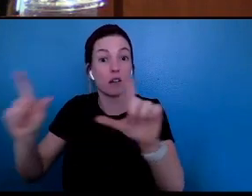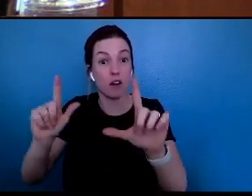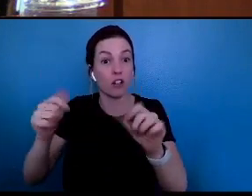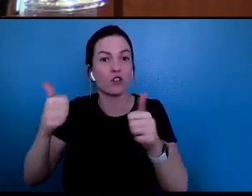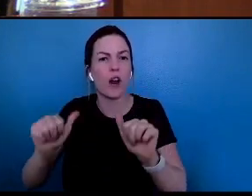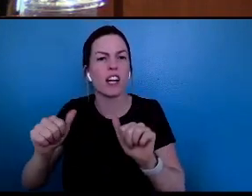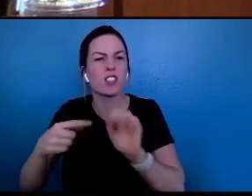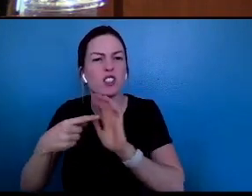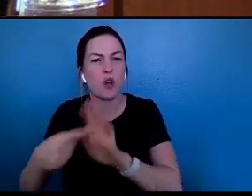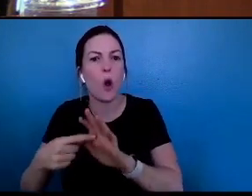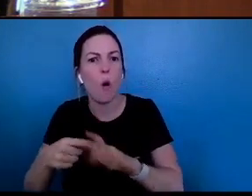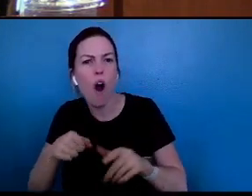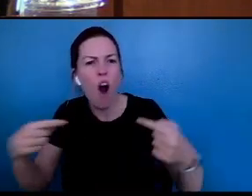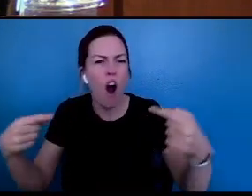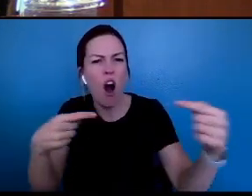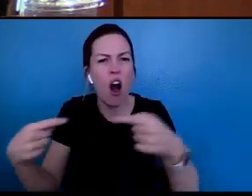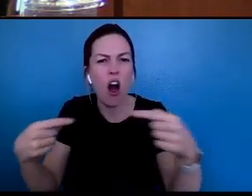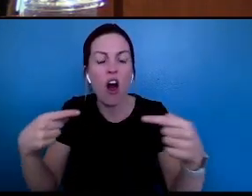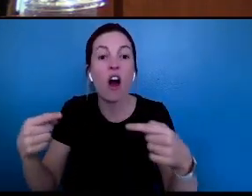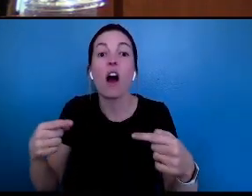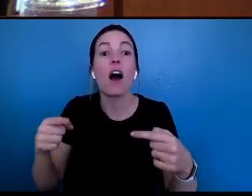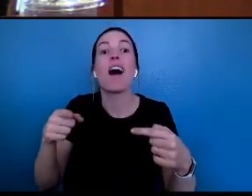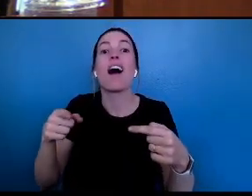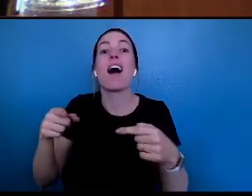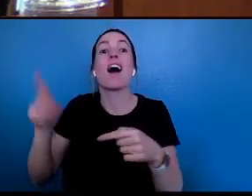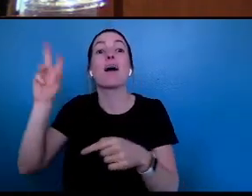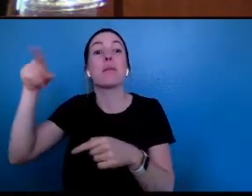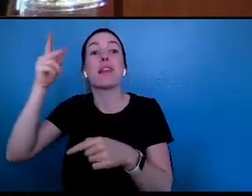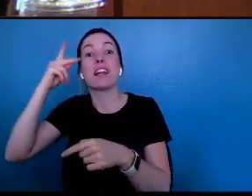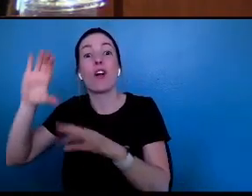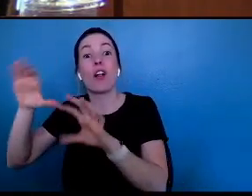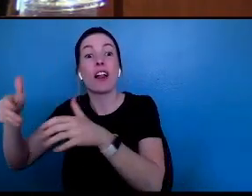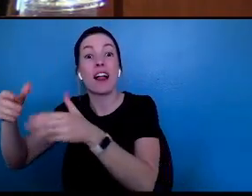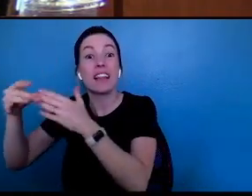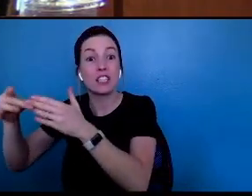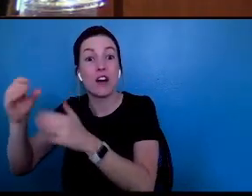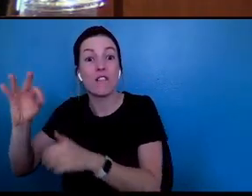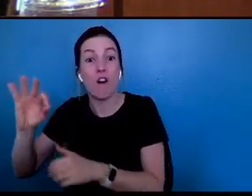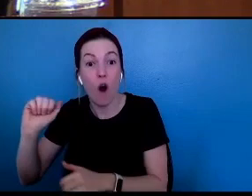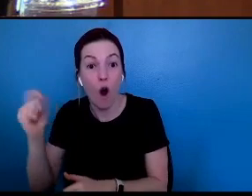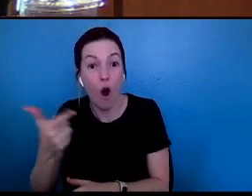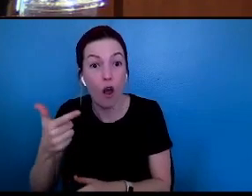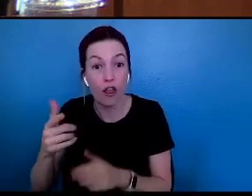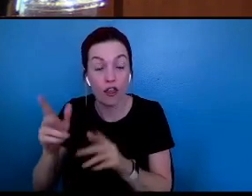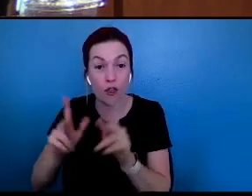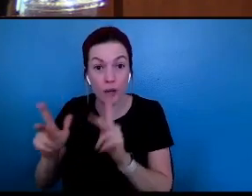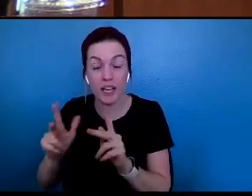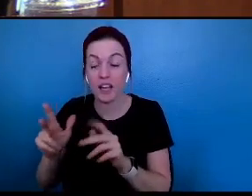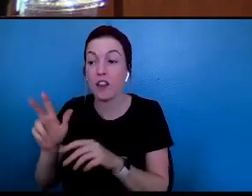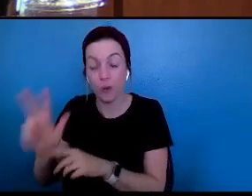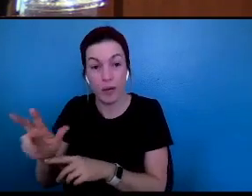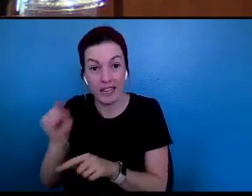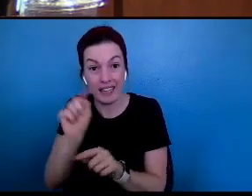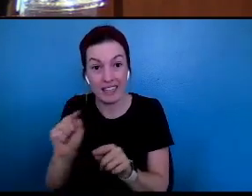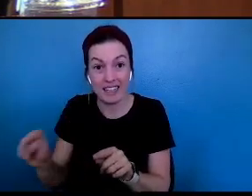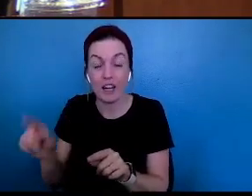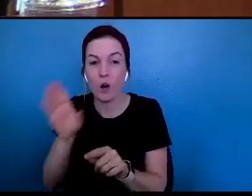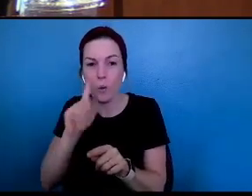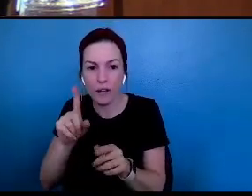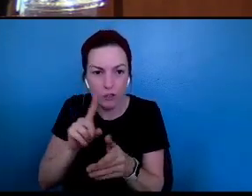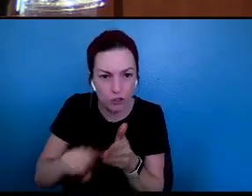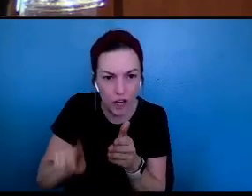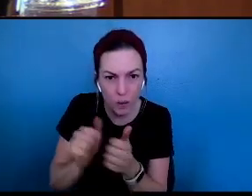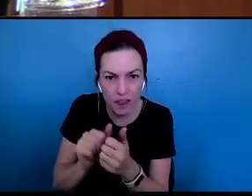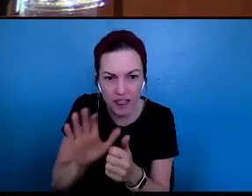people. The party leadership of all 3 major parties checked with their local YouTuber that recorded